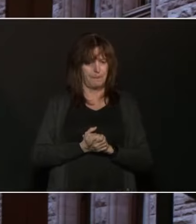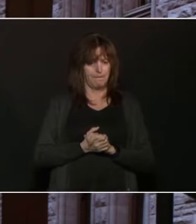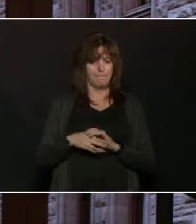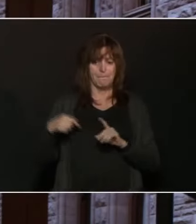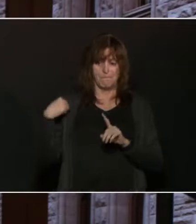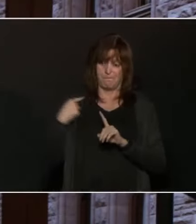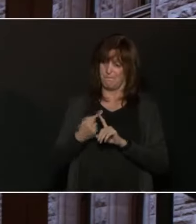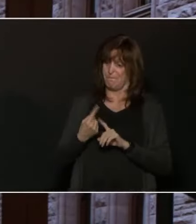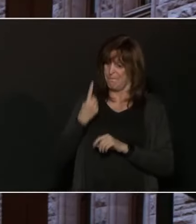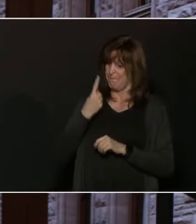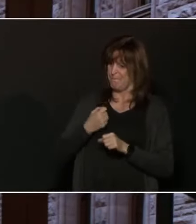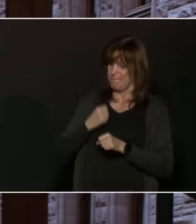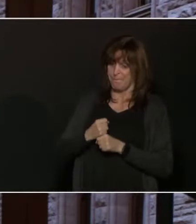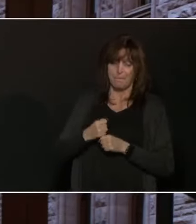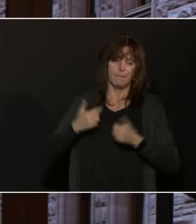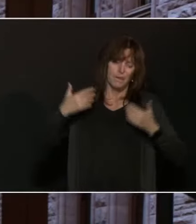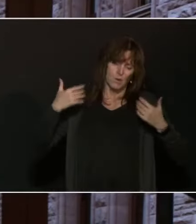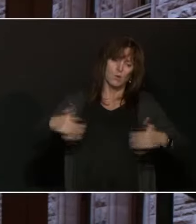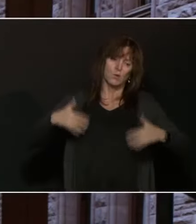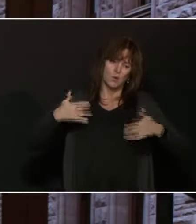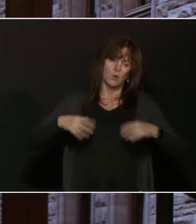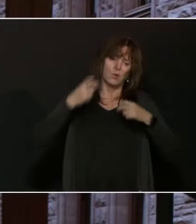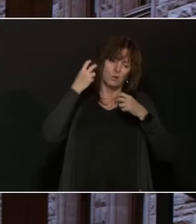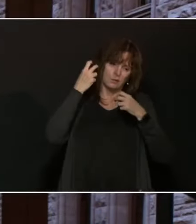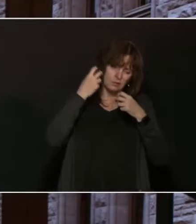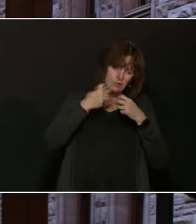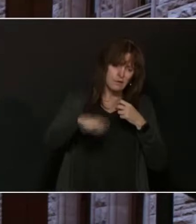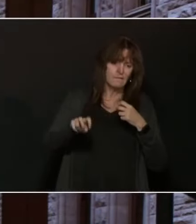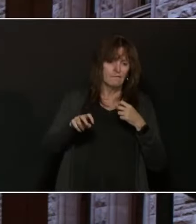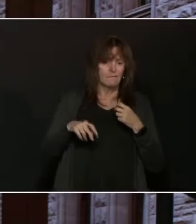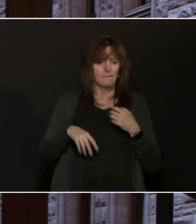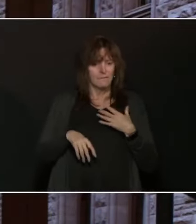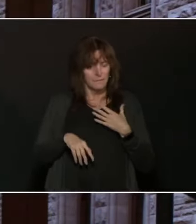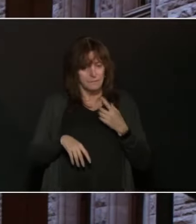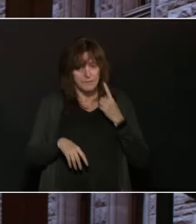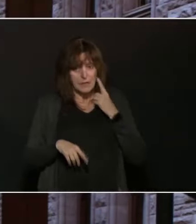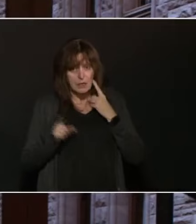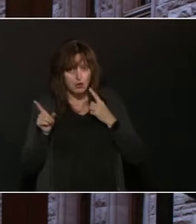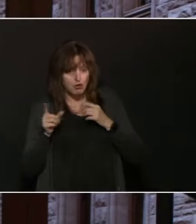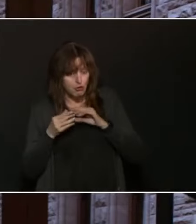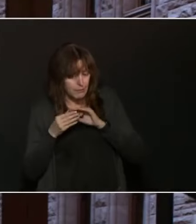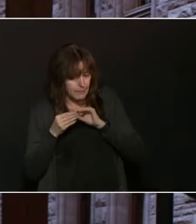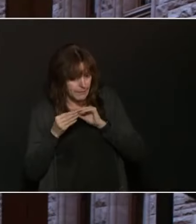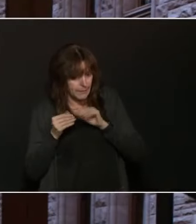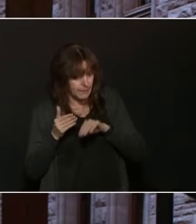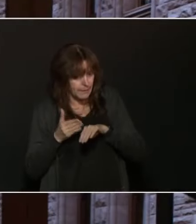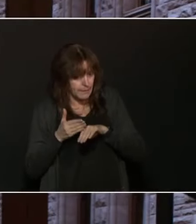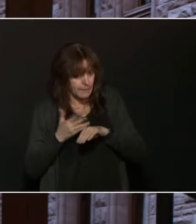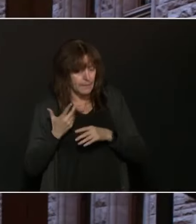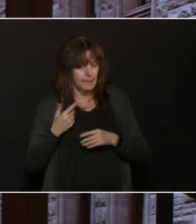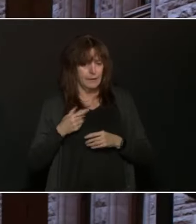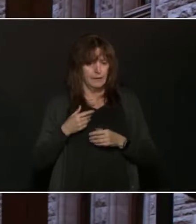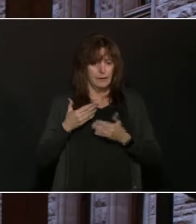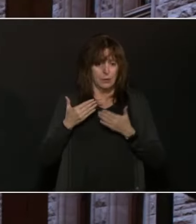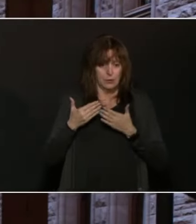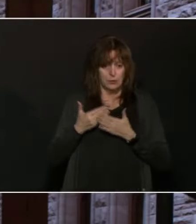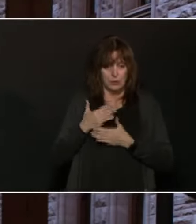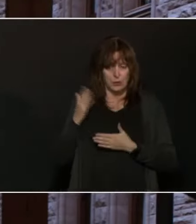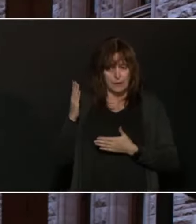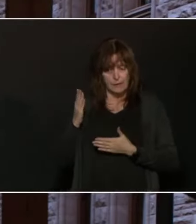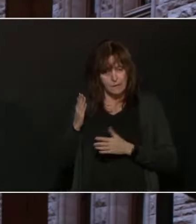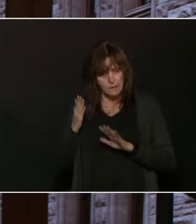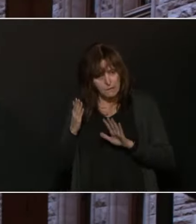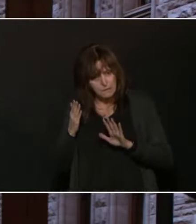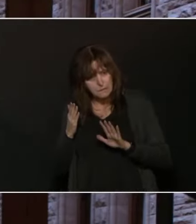at it. We've heard that we're making progress. We're fighting this new level. One, the surge at Christmas and New Year's